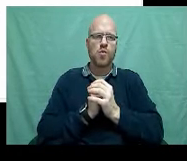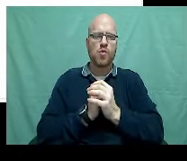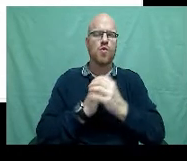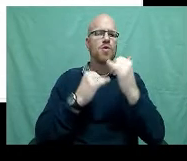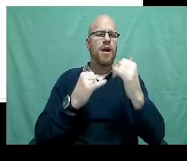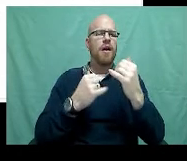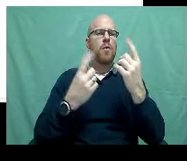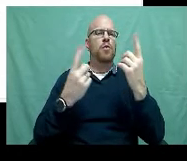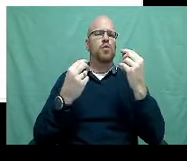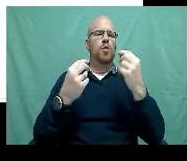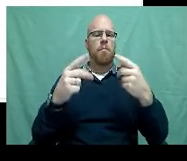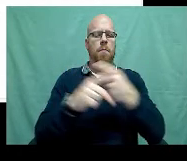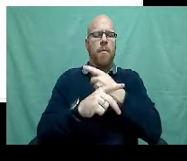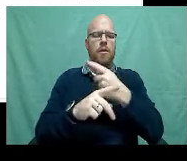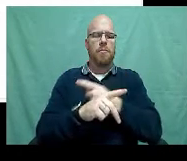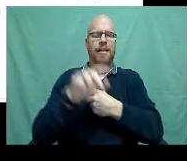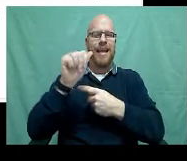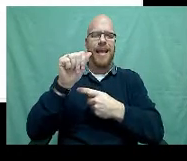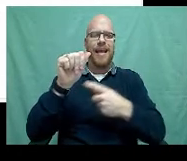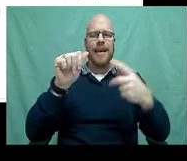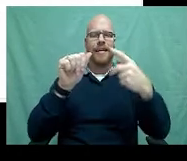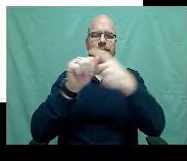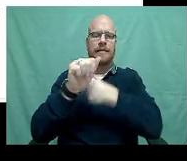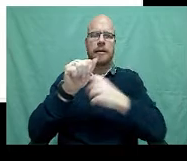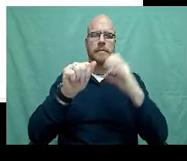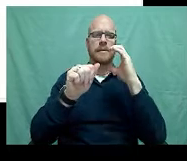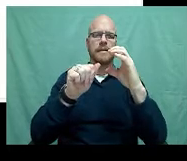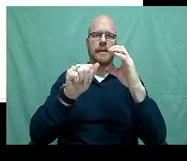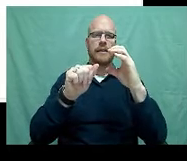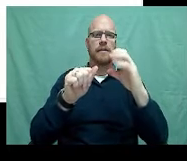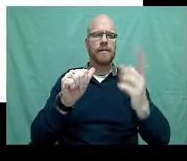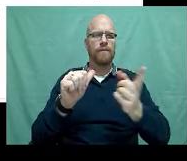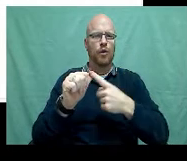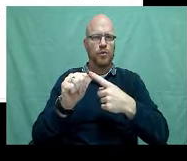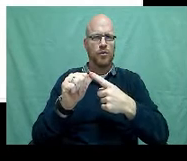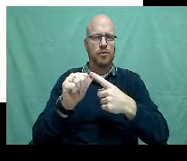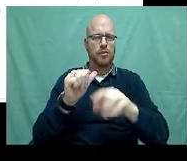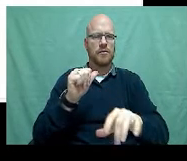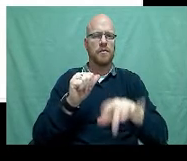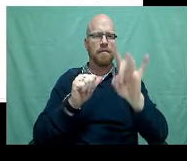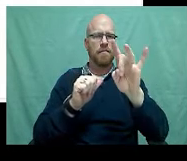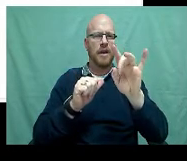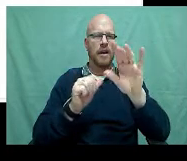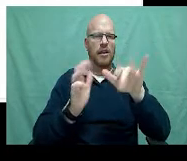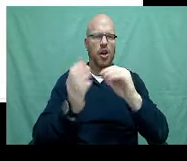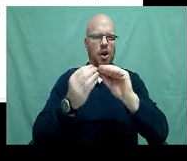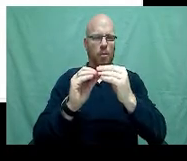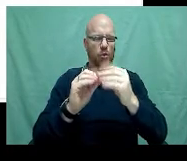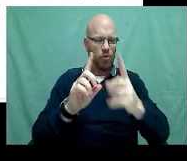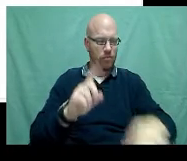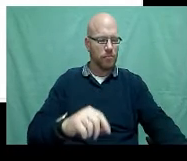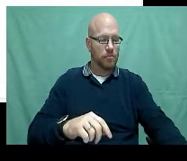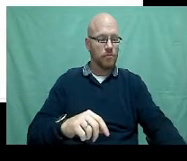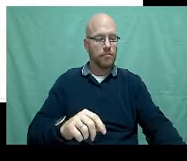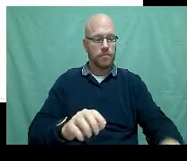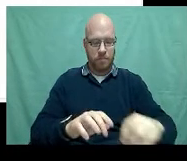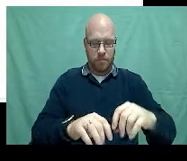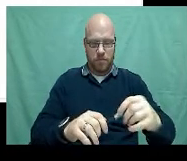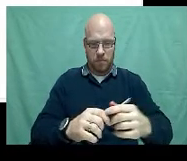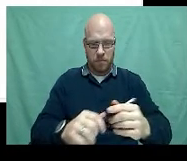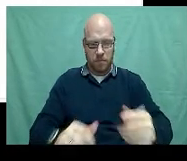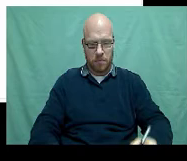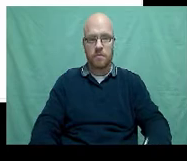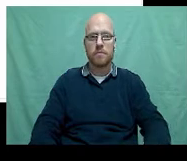Now how do we do? What do we do? First, we're going to multiply the a coefficient times c. So, a times